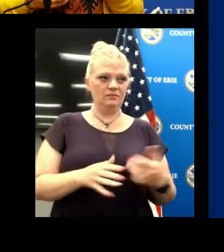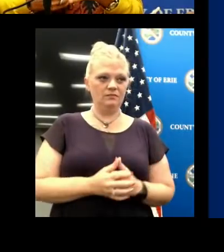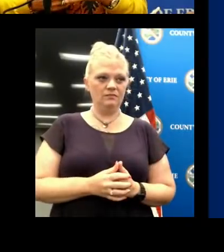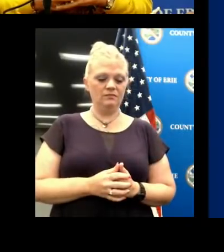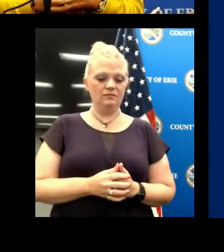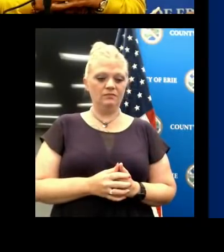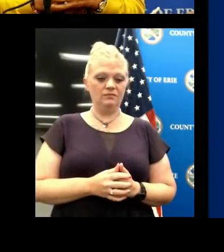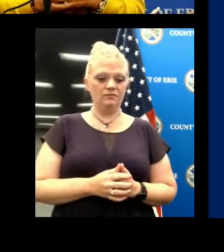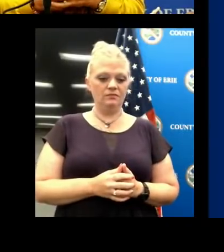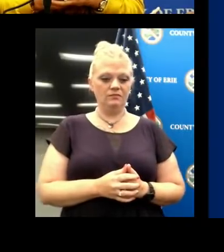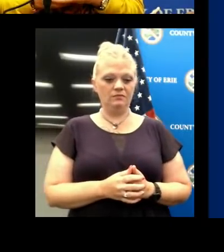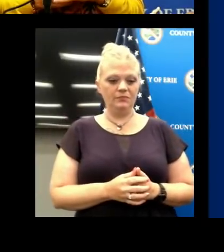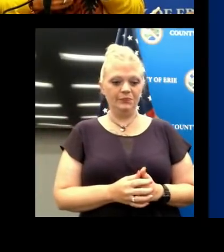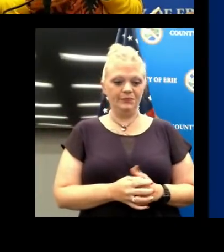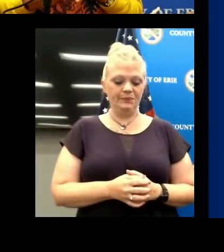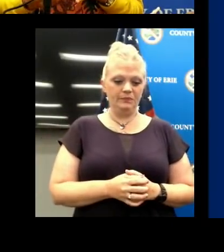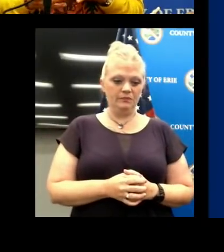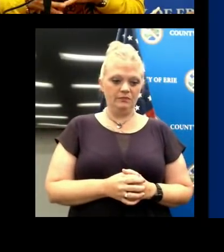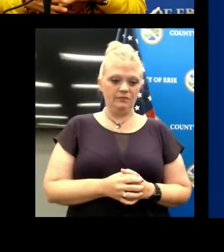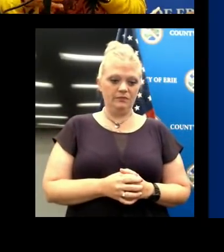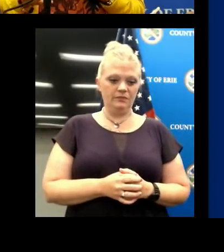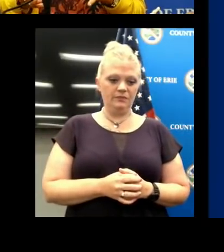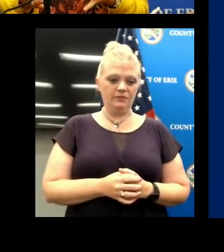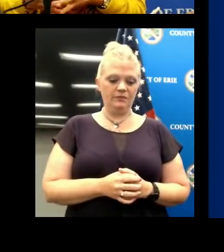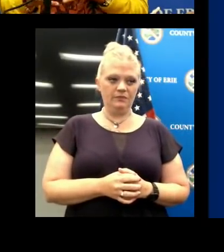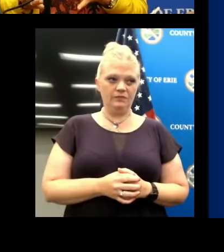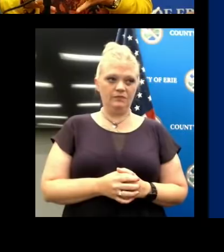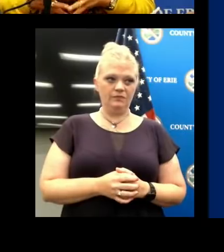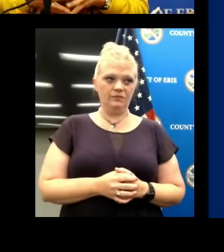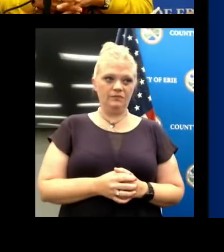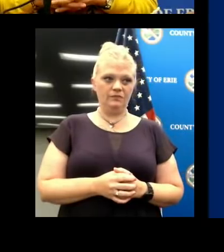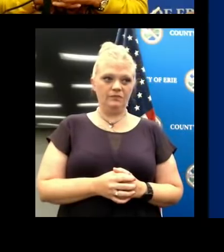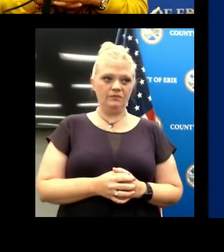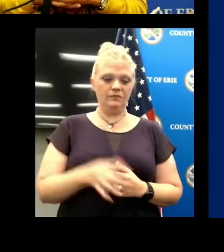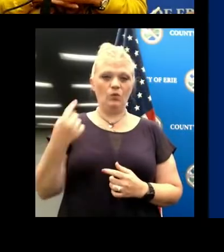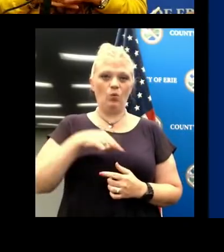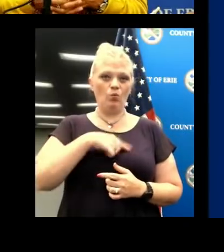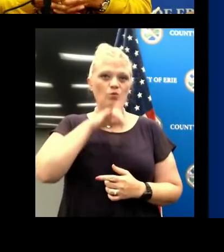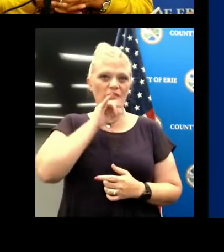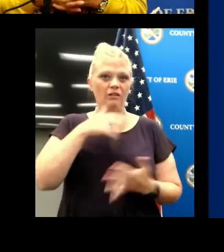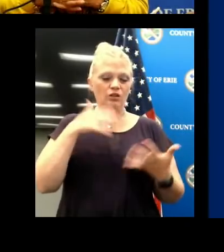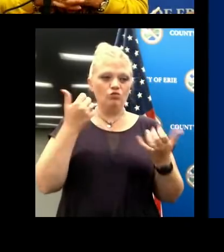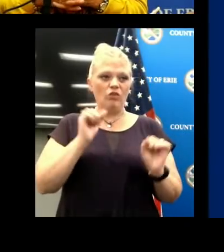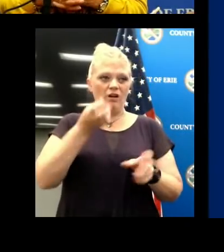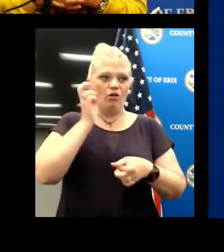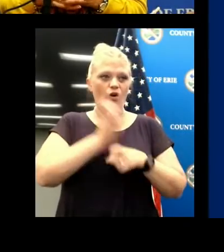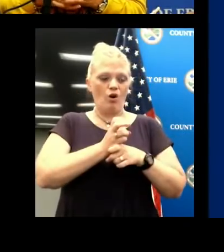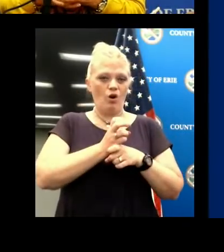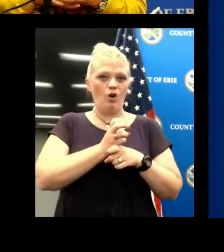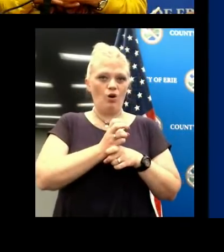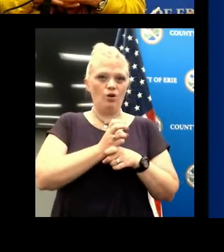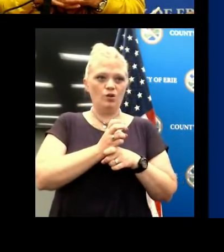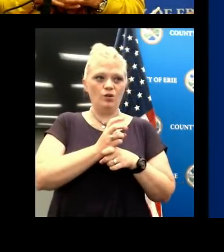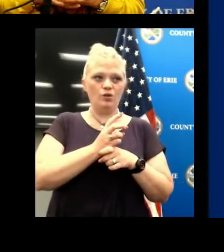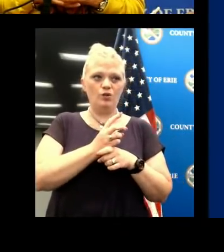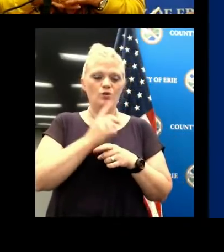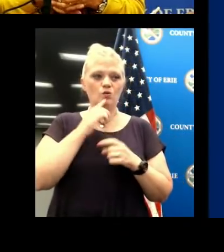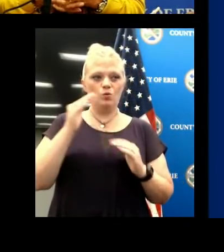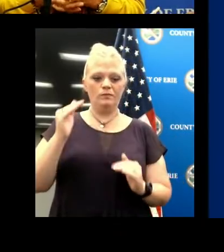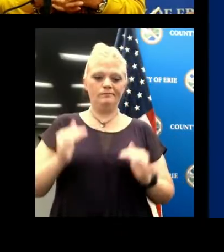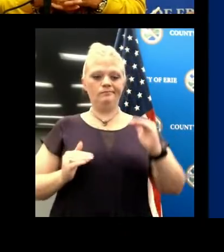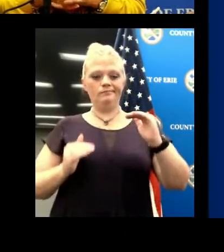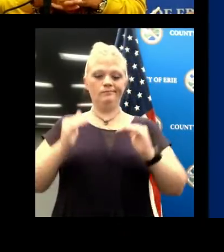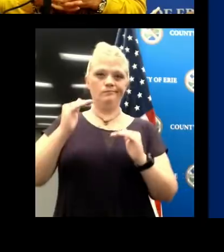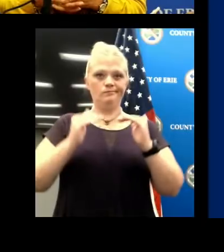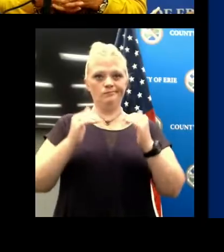are on target with in terms of eliminating disparities in terms of residences. So we